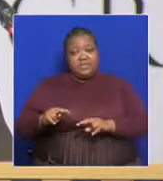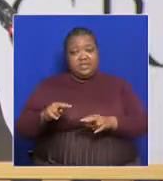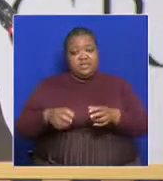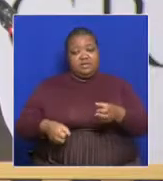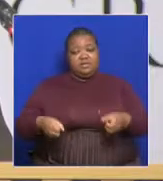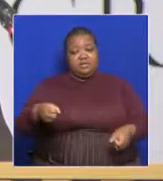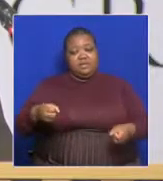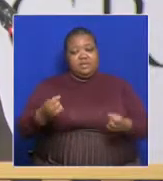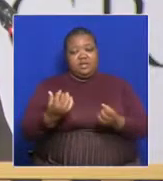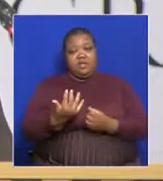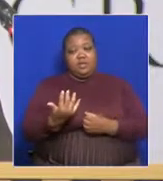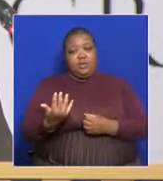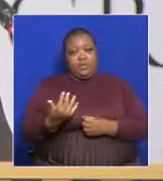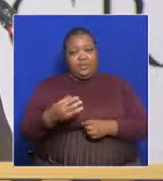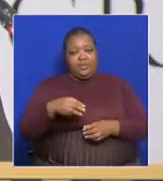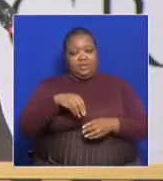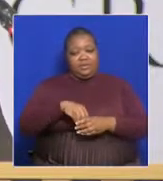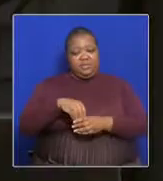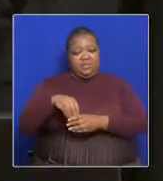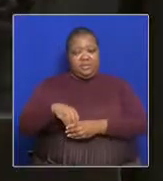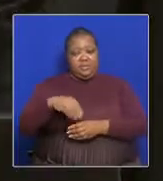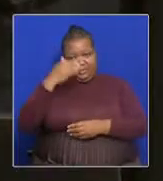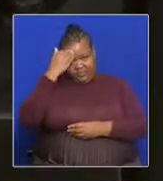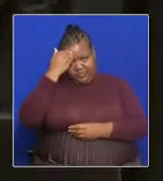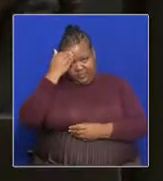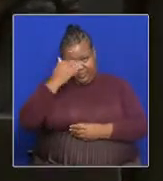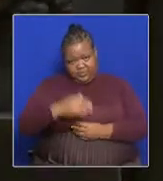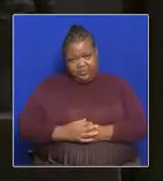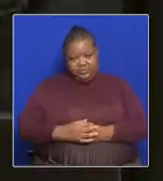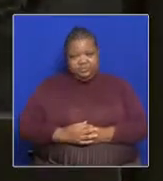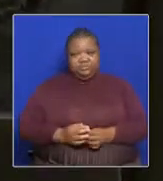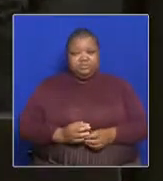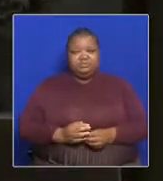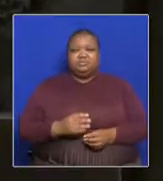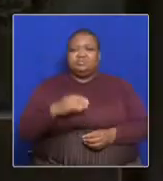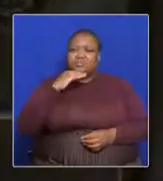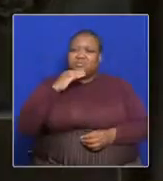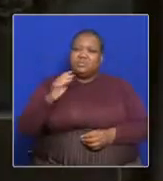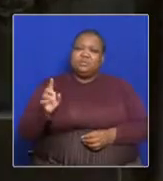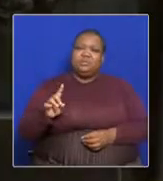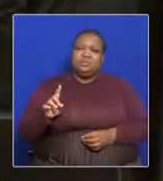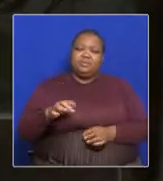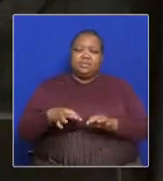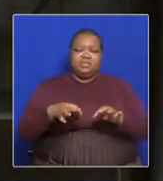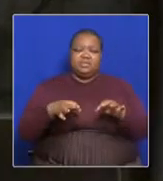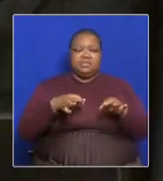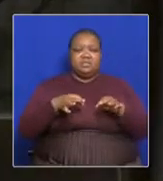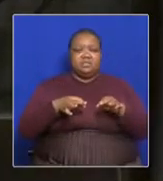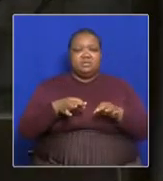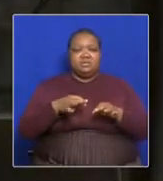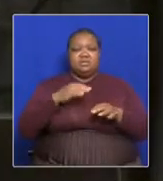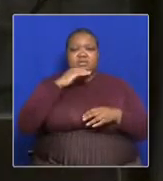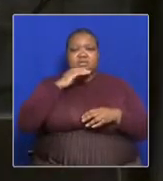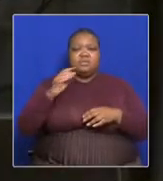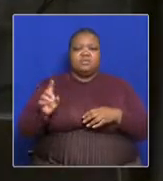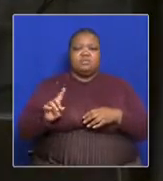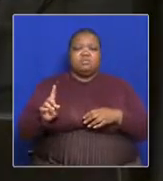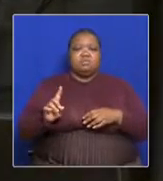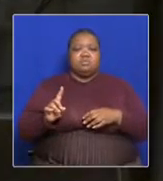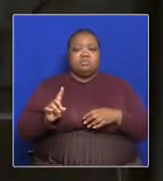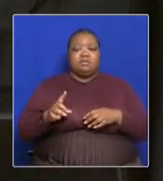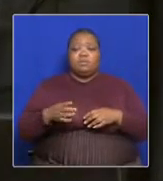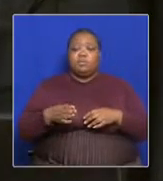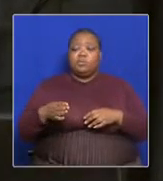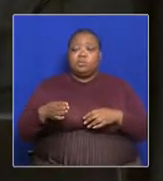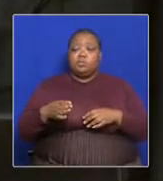inside each bag. They didn't What does wait. that mean? Just explain what you mean when you say they were present when we